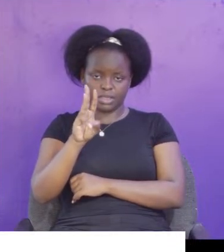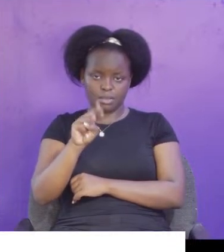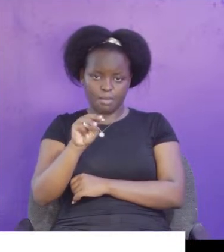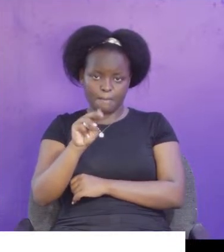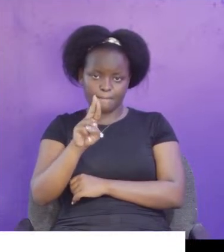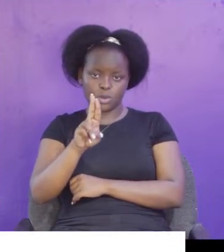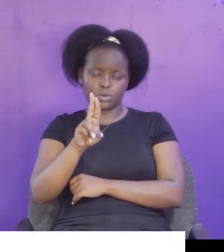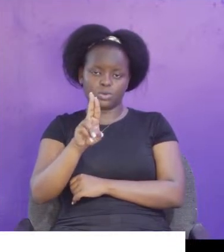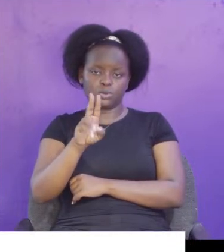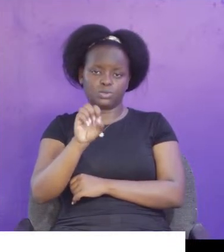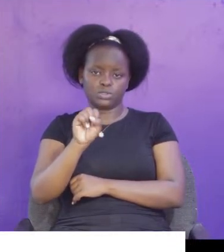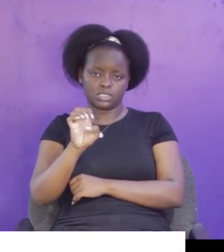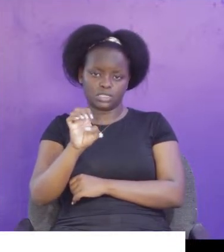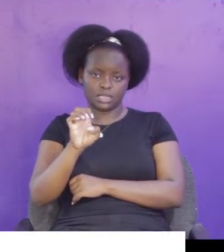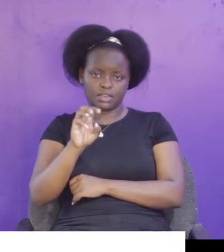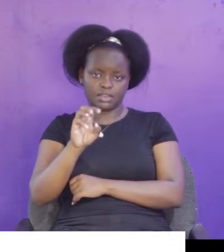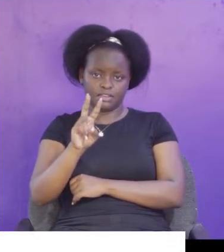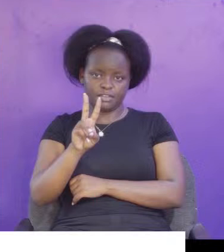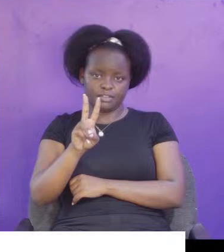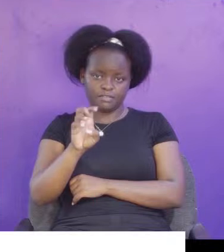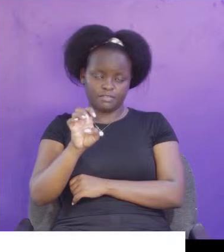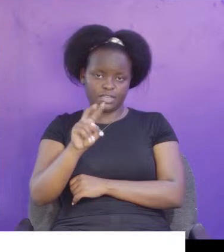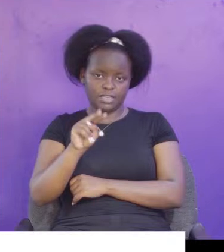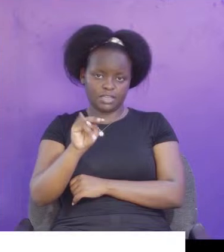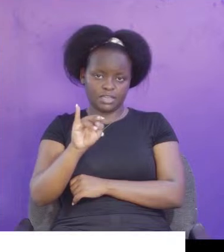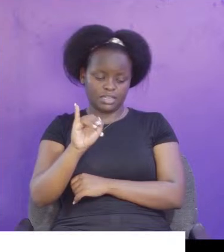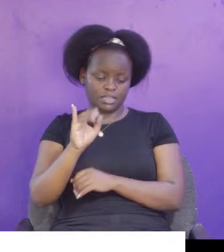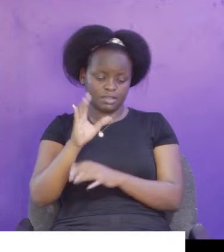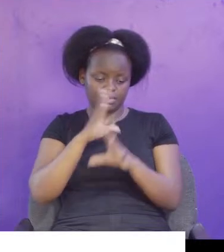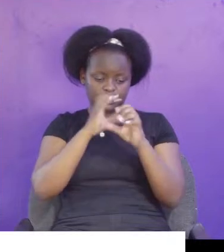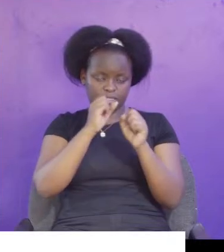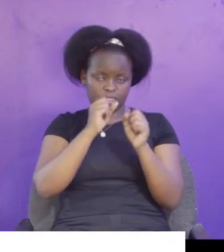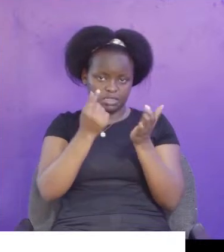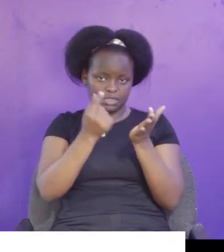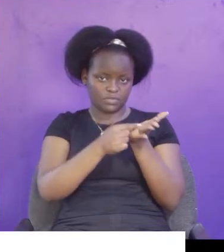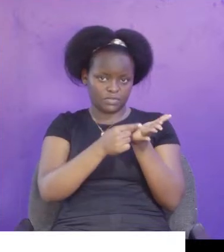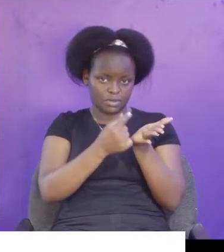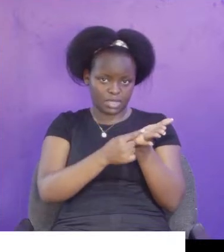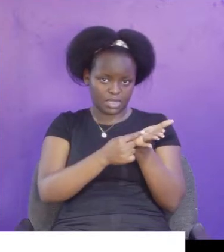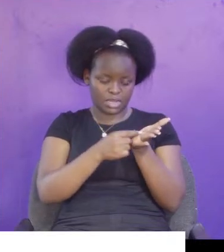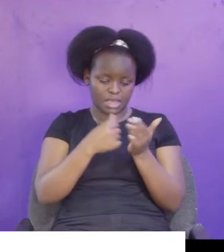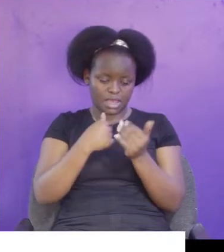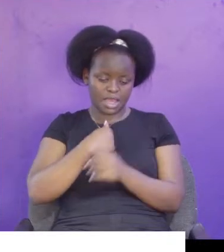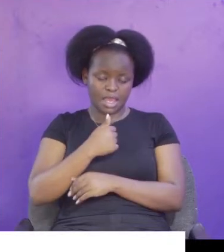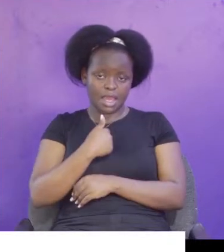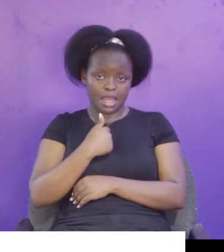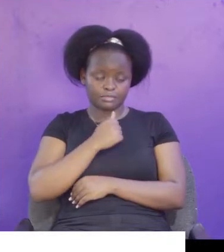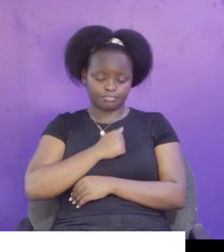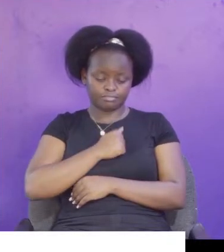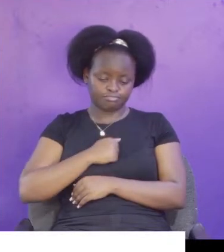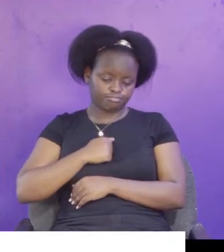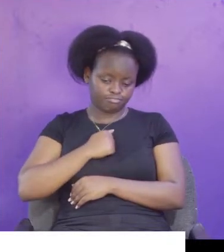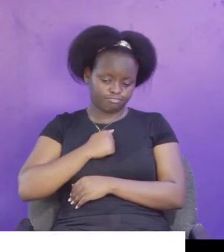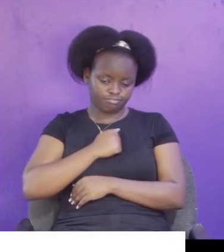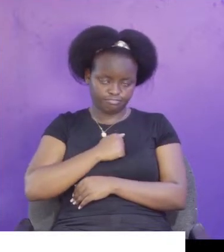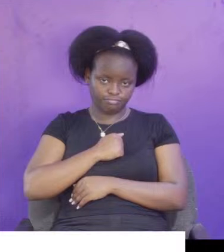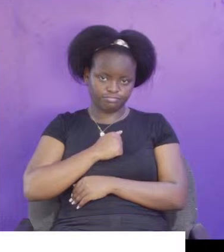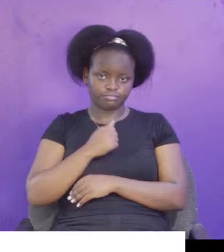of Uganda. We have the condolences of